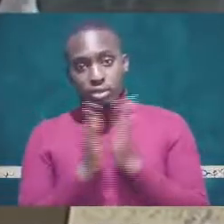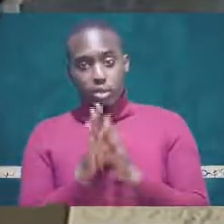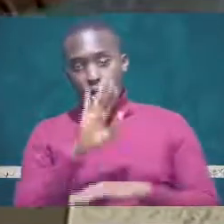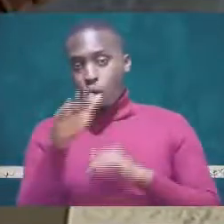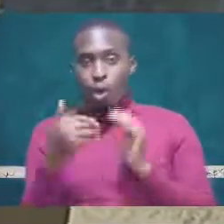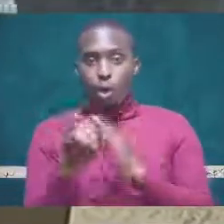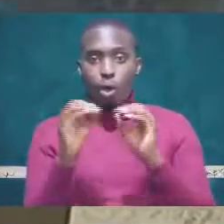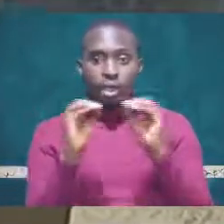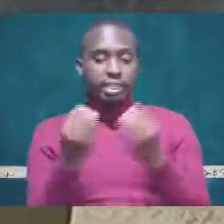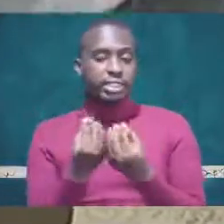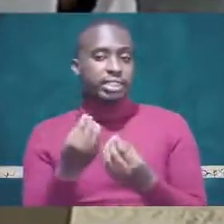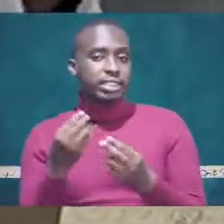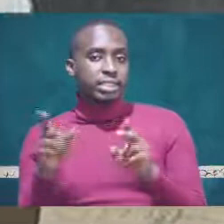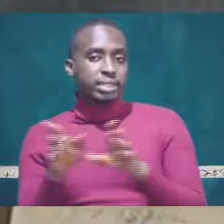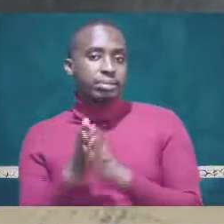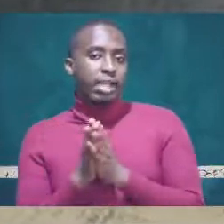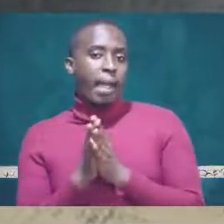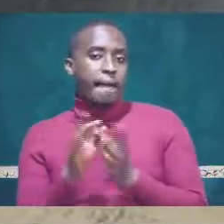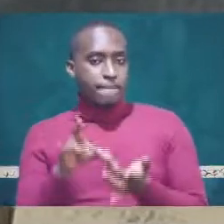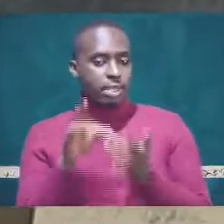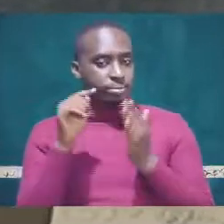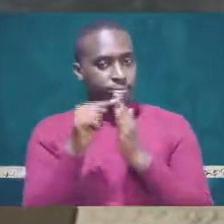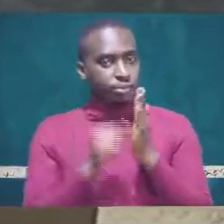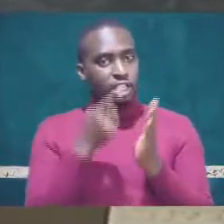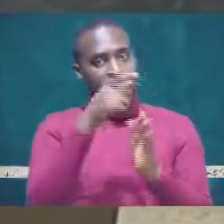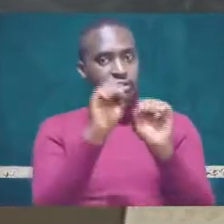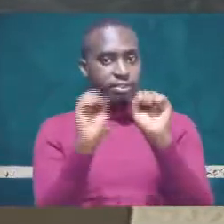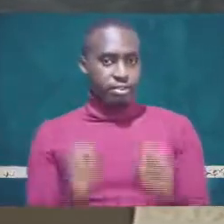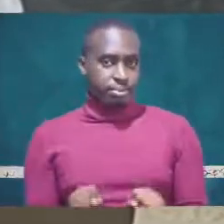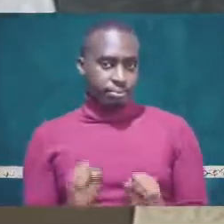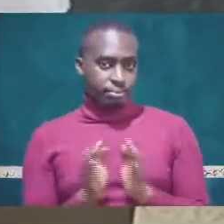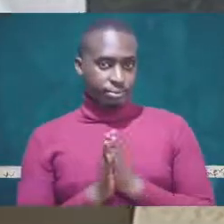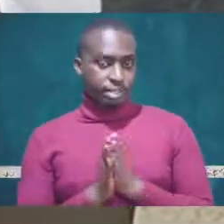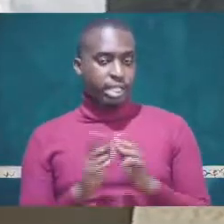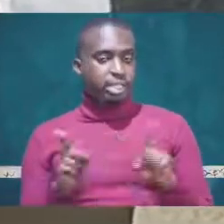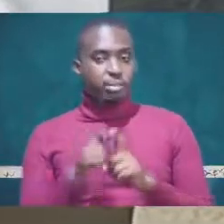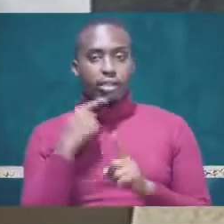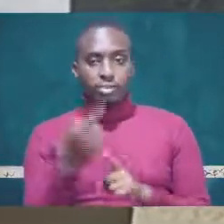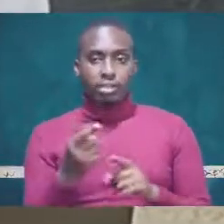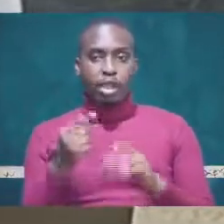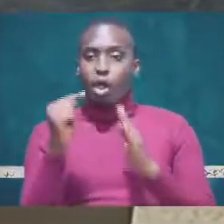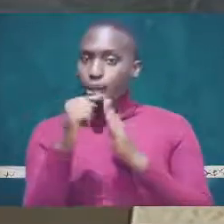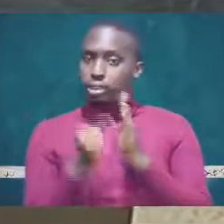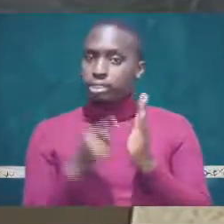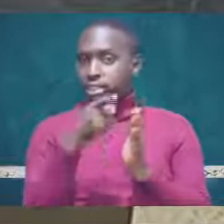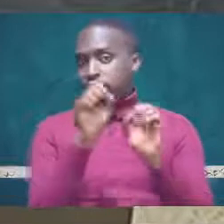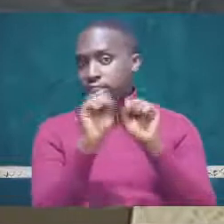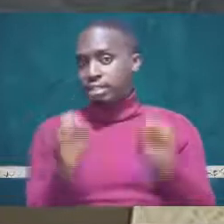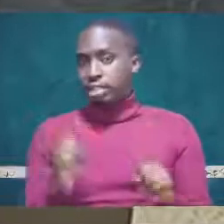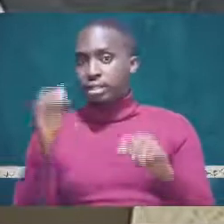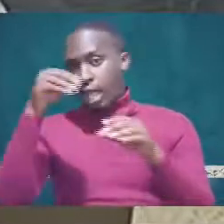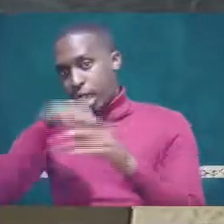that are responsible, what are the major components of the lymphatic system. As I mentioned, the major components of the lymphatic system, there